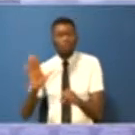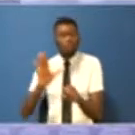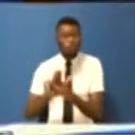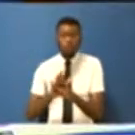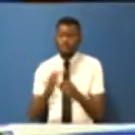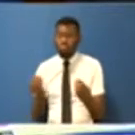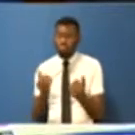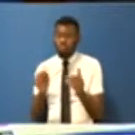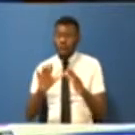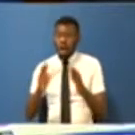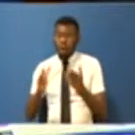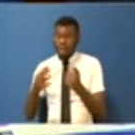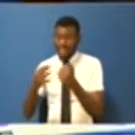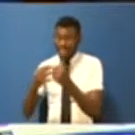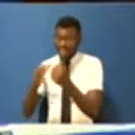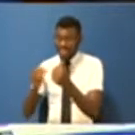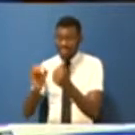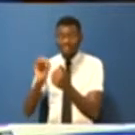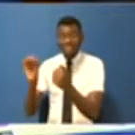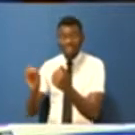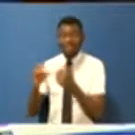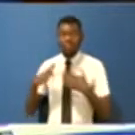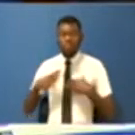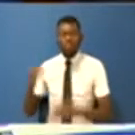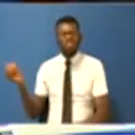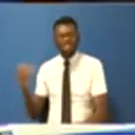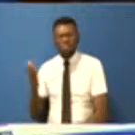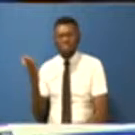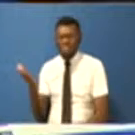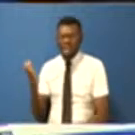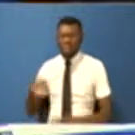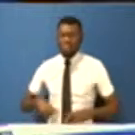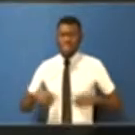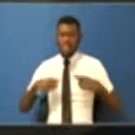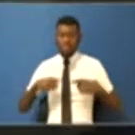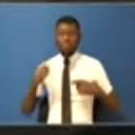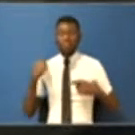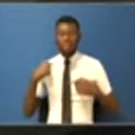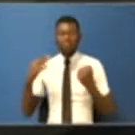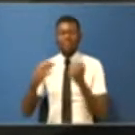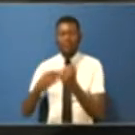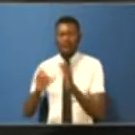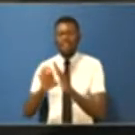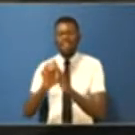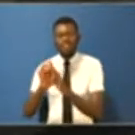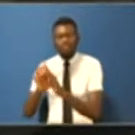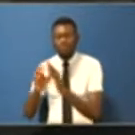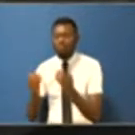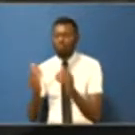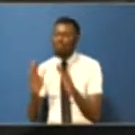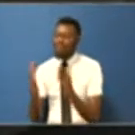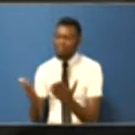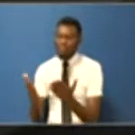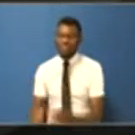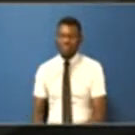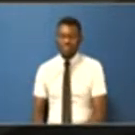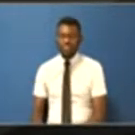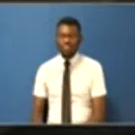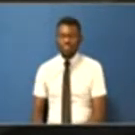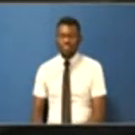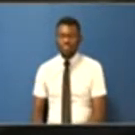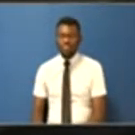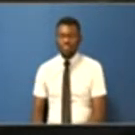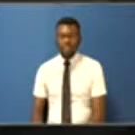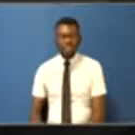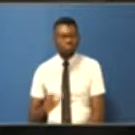account for 80 percent of nairobi's population and kibra being an example that you're fronted well i wouldn't look at